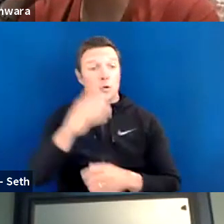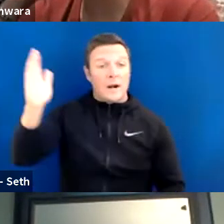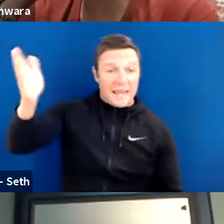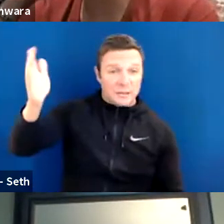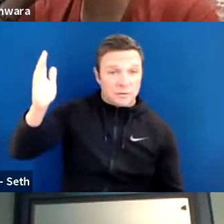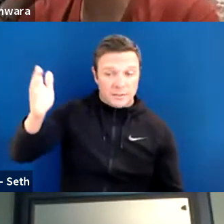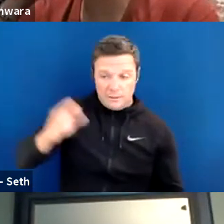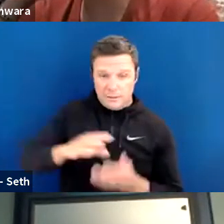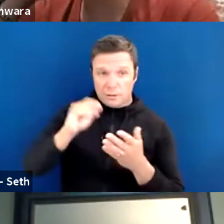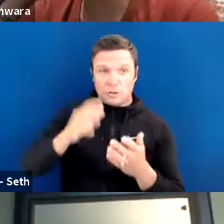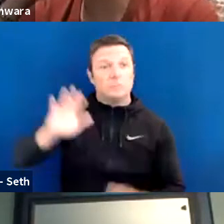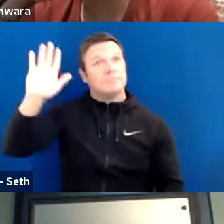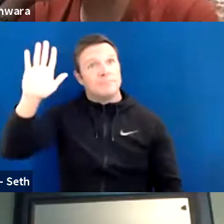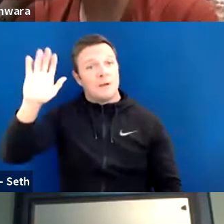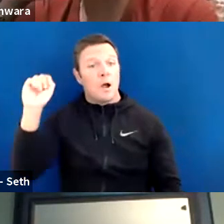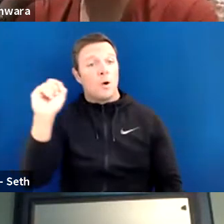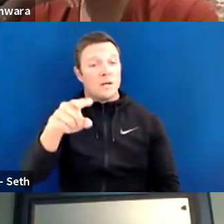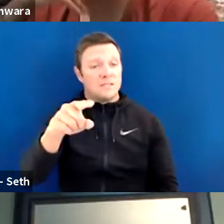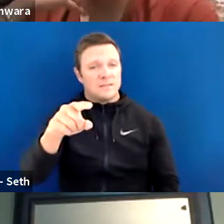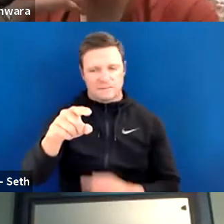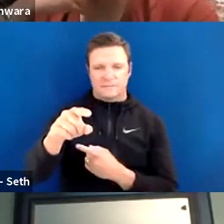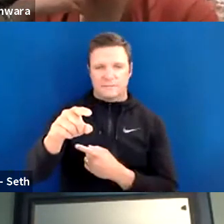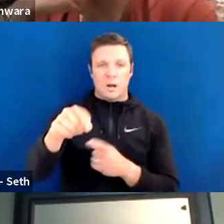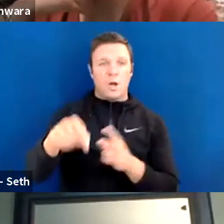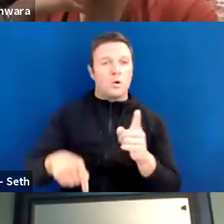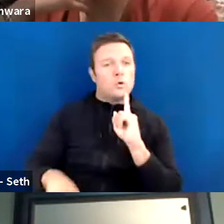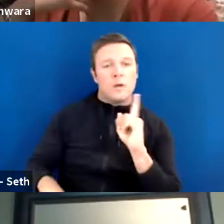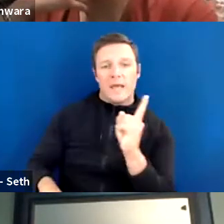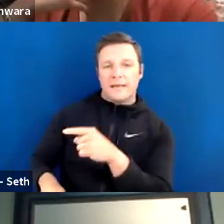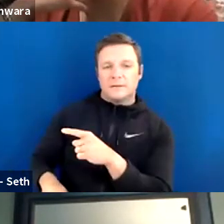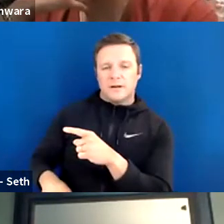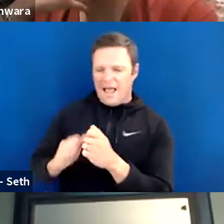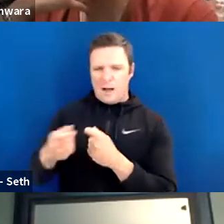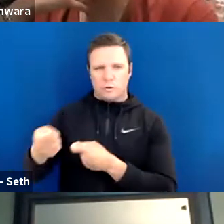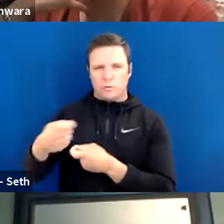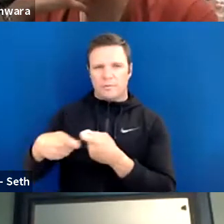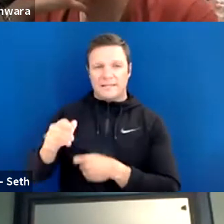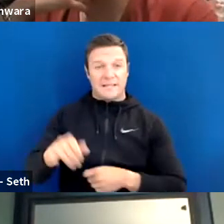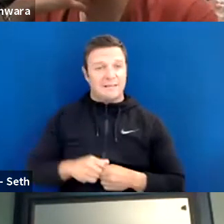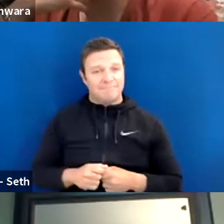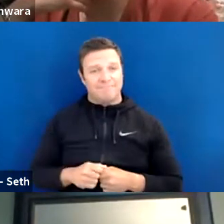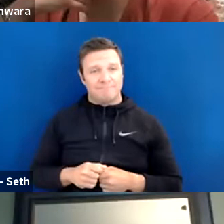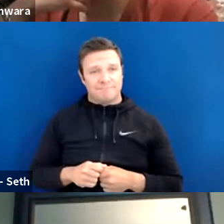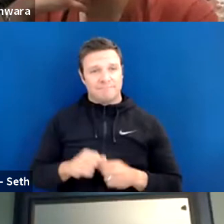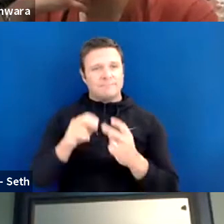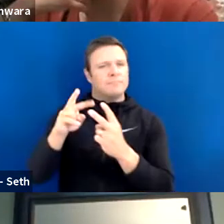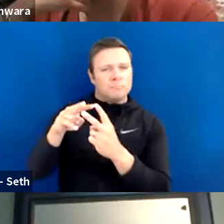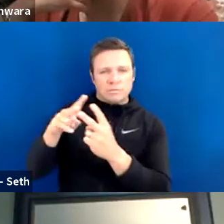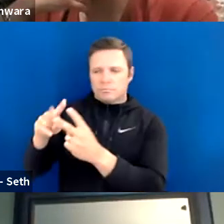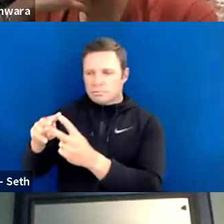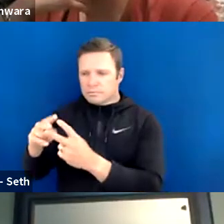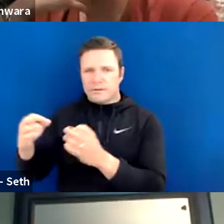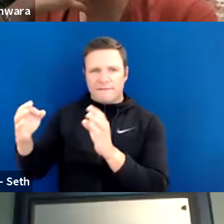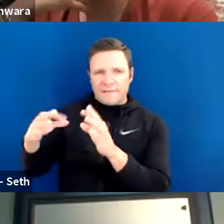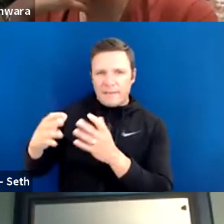the question, discussion, pair sharing, writing activities where there's feedback student to student. This